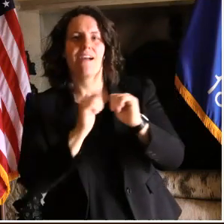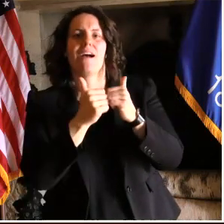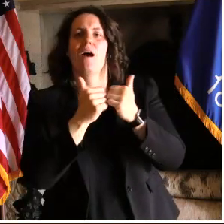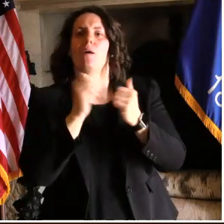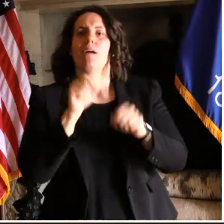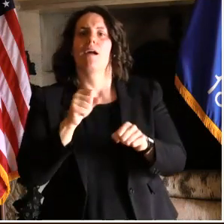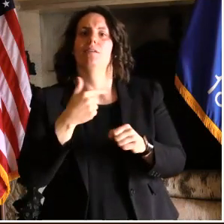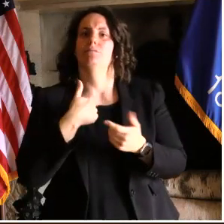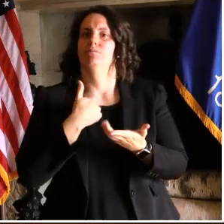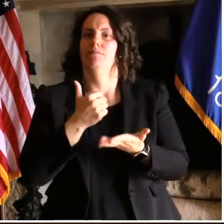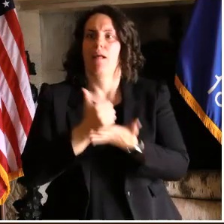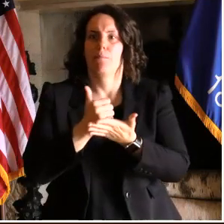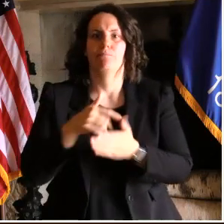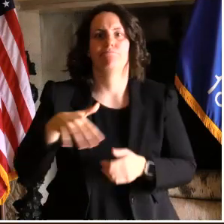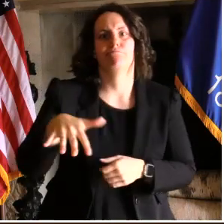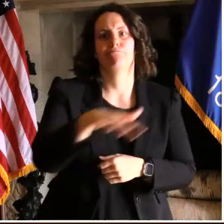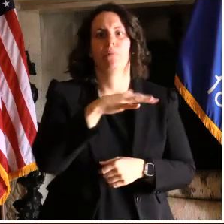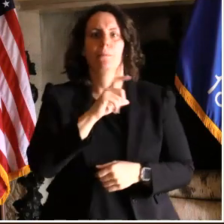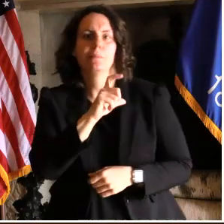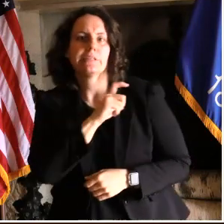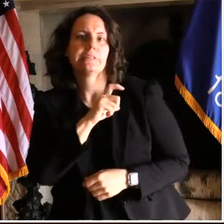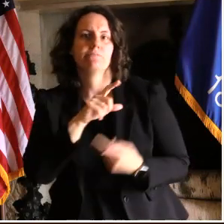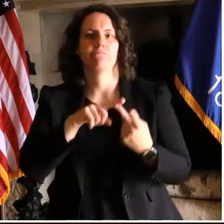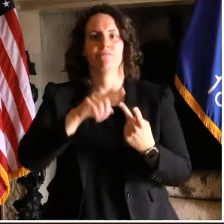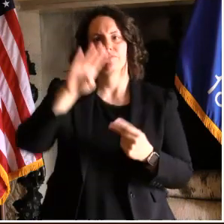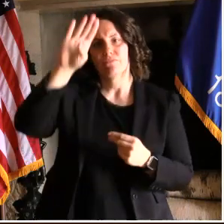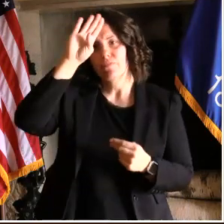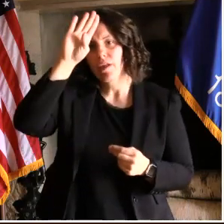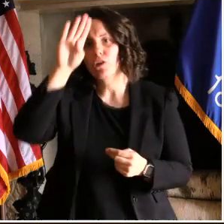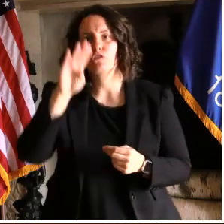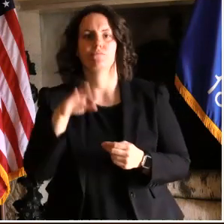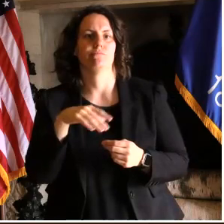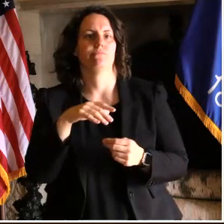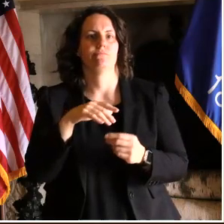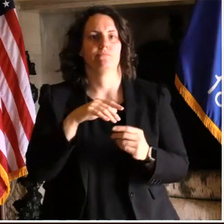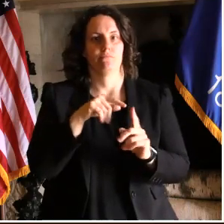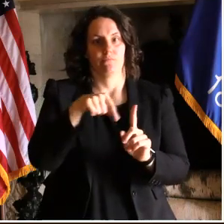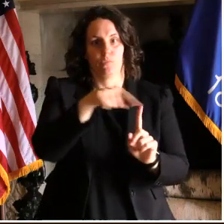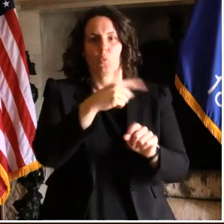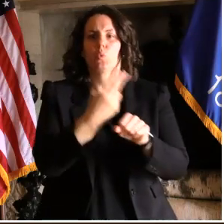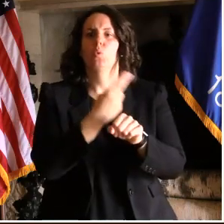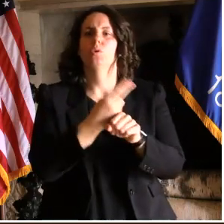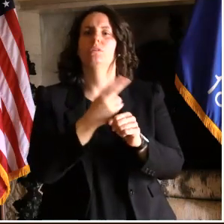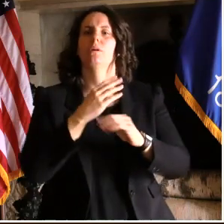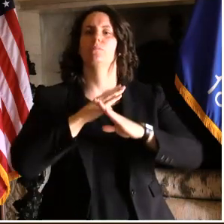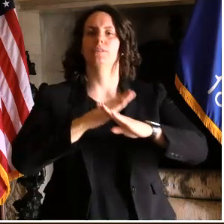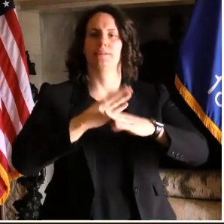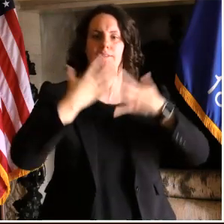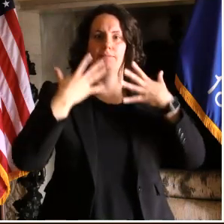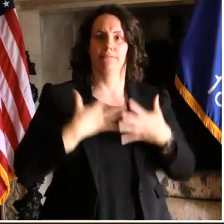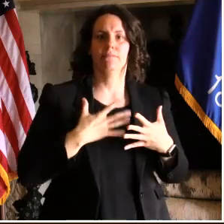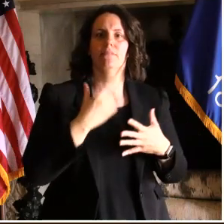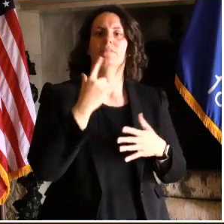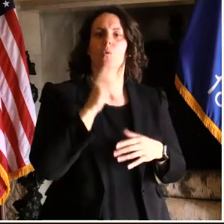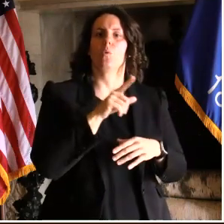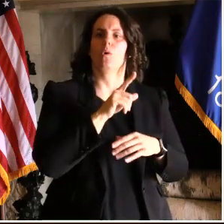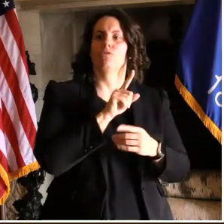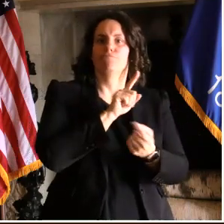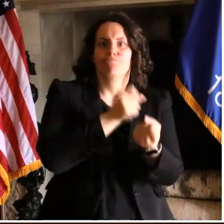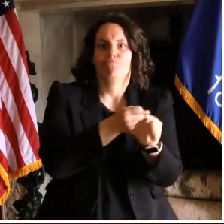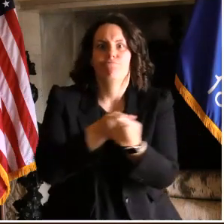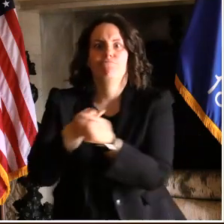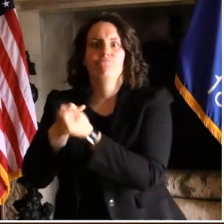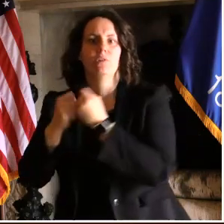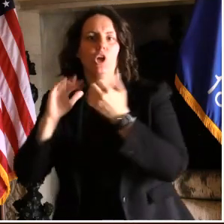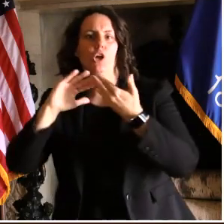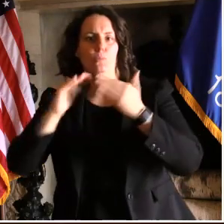officers and firefighters who are at risk of direct exposure to COVID-19 while performing their jobs.